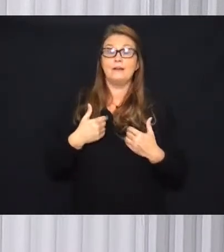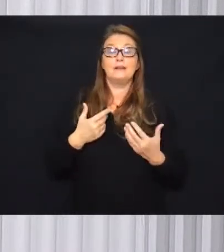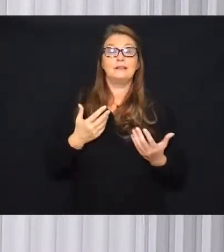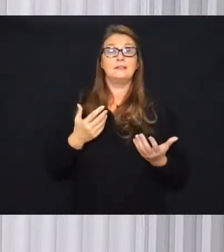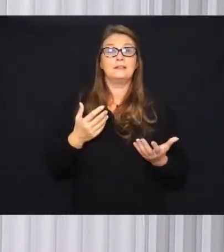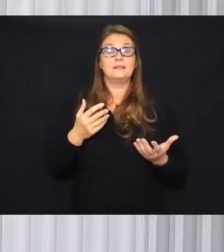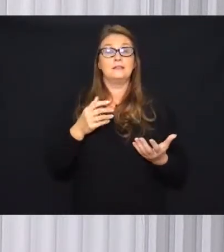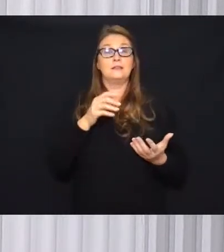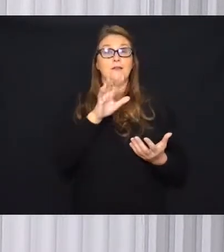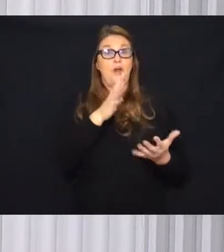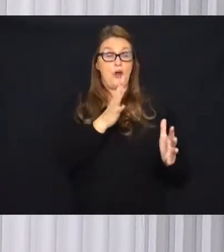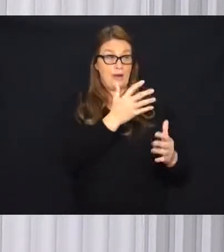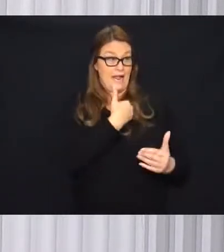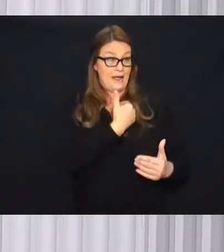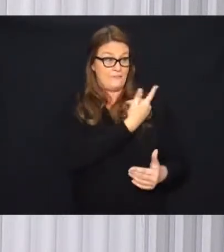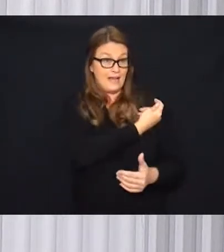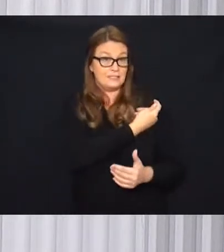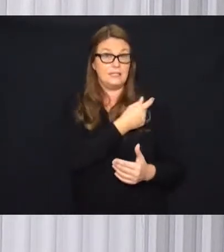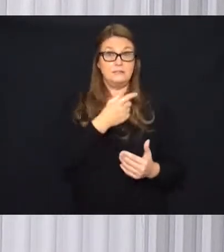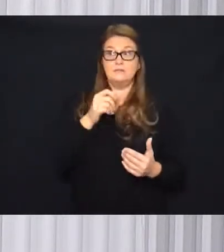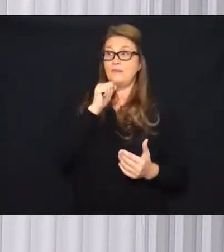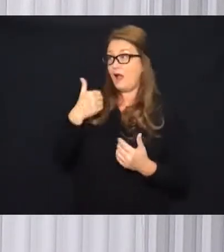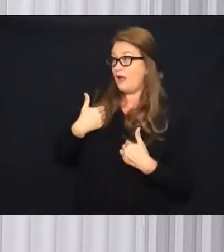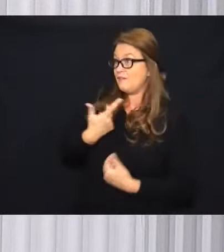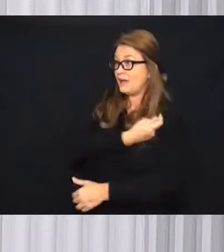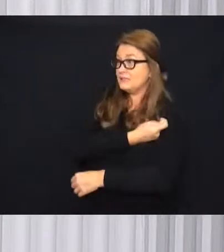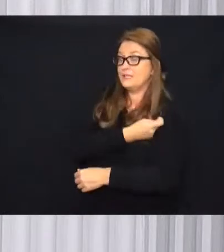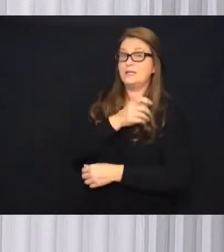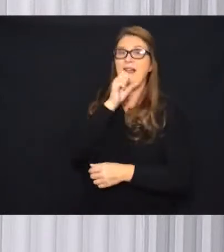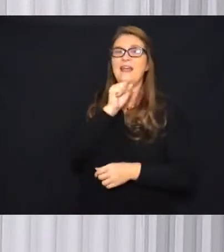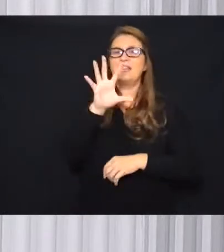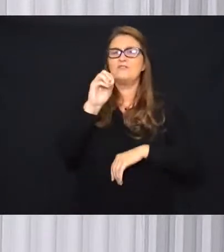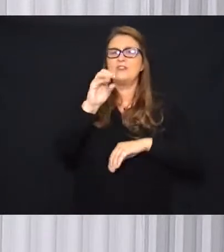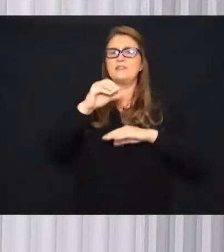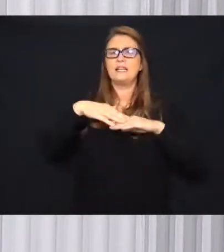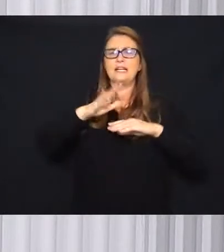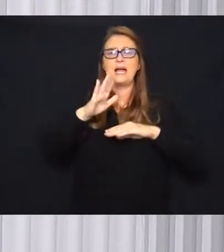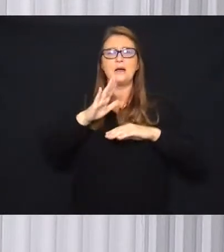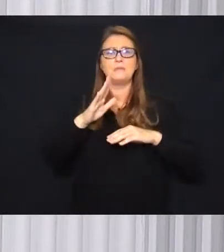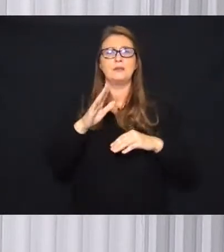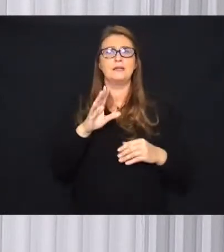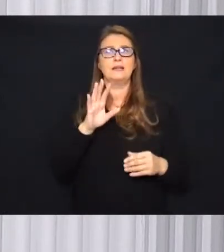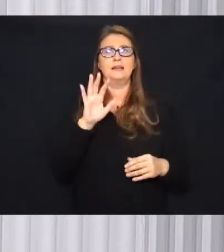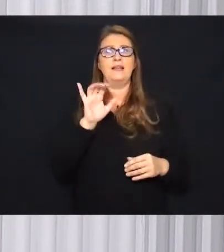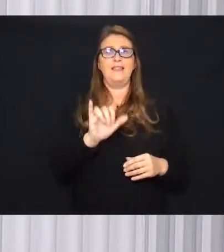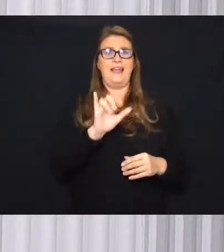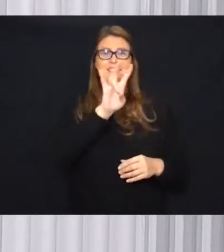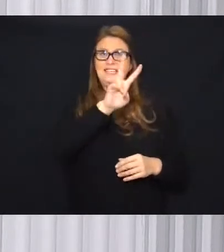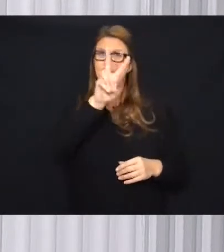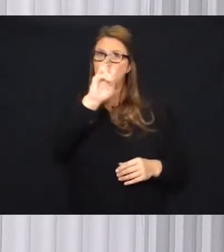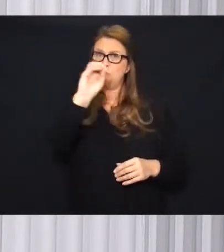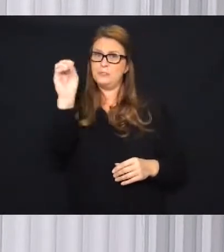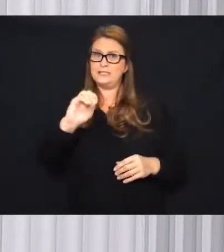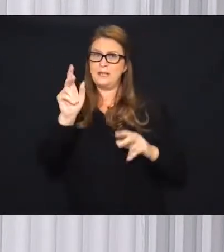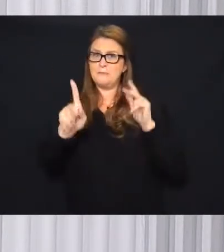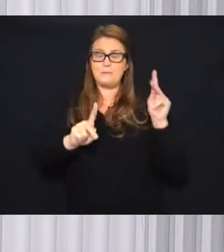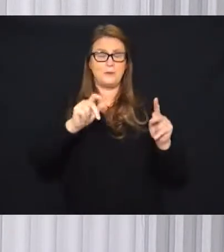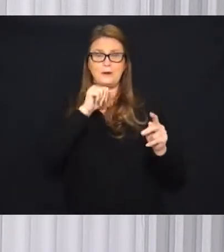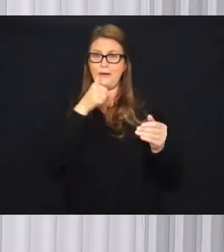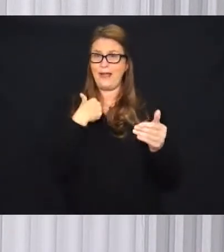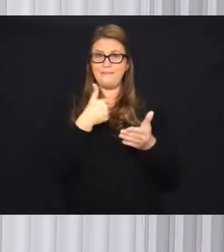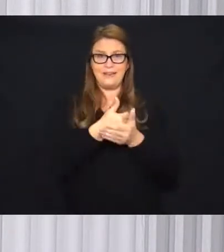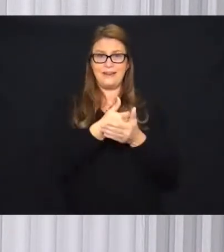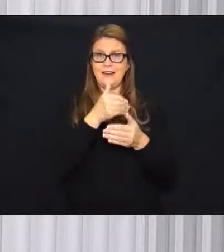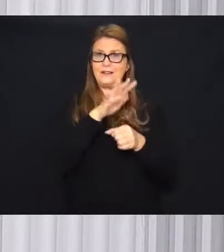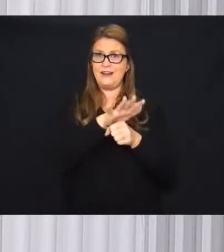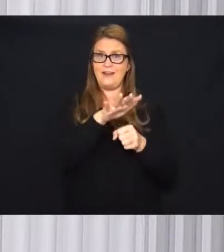vaccination, West Virginians over the age of 50 with 2 doses is 72%, but we're not near that